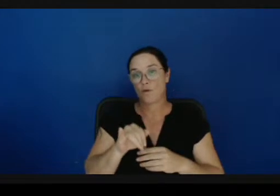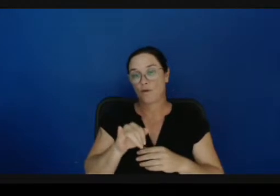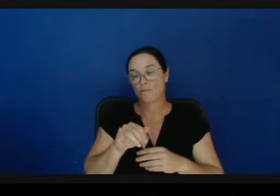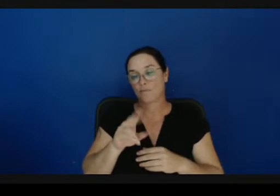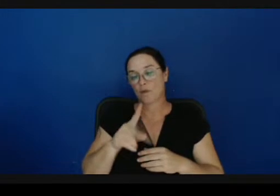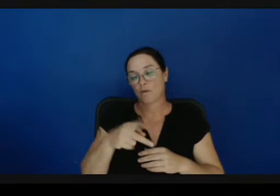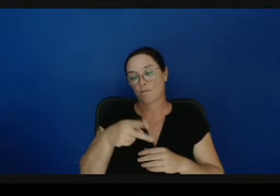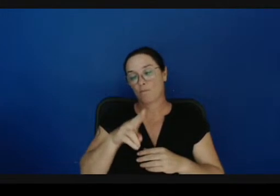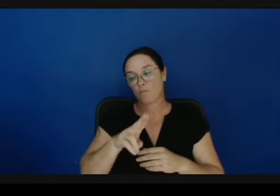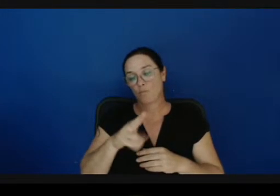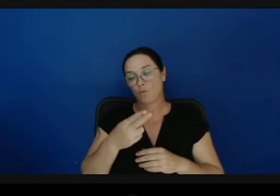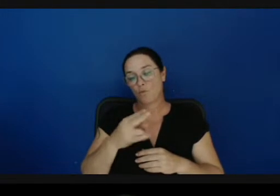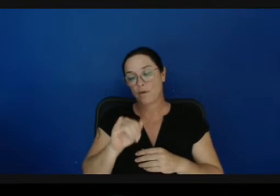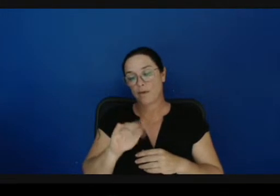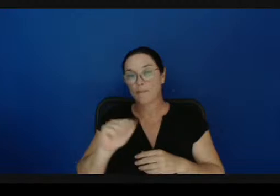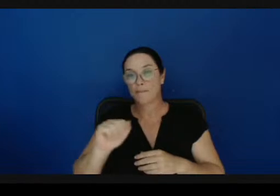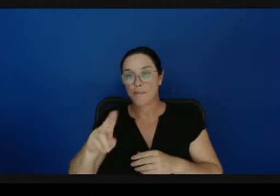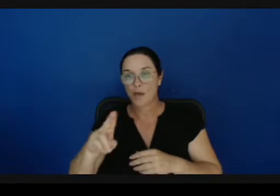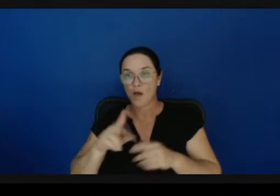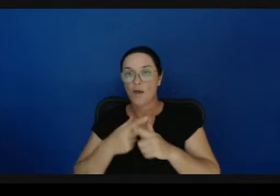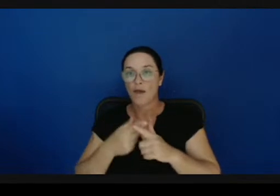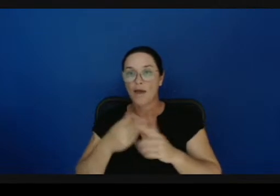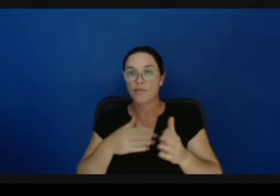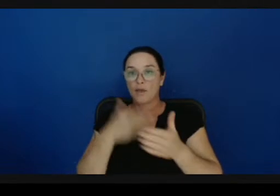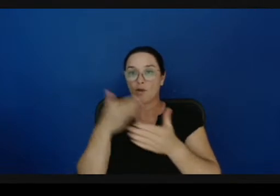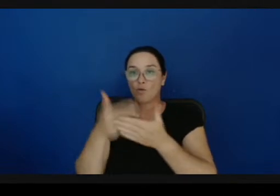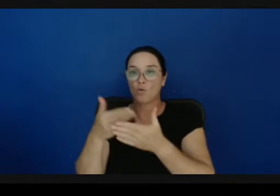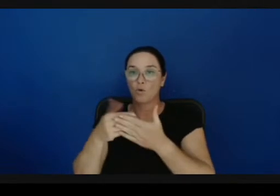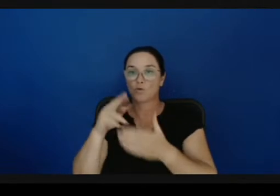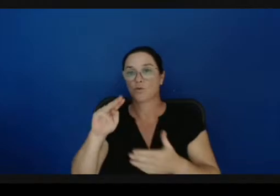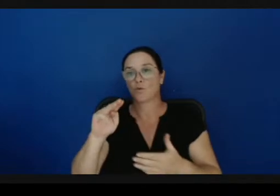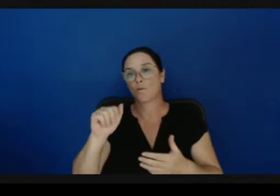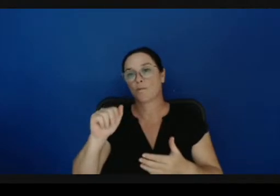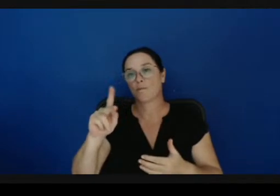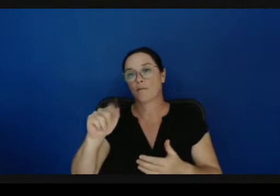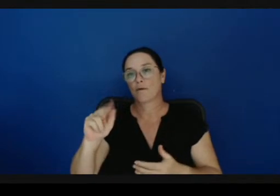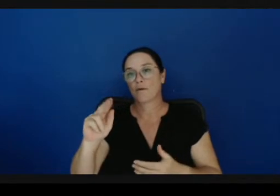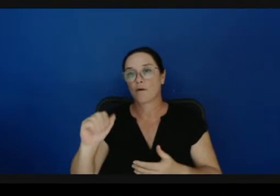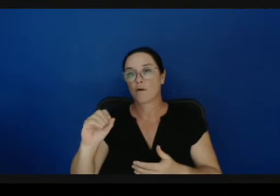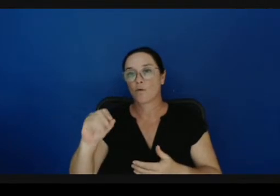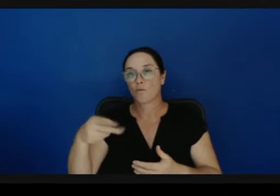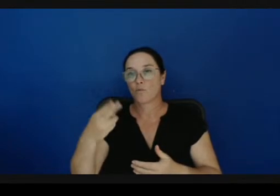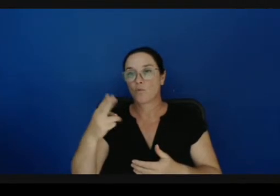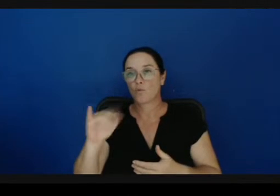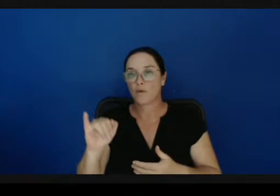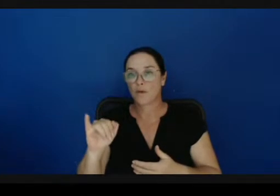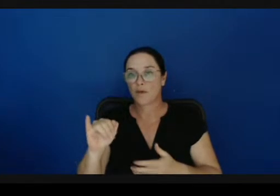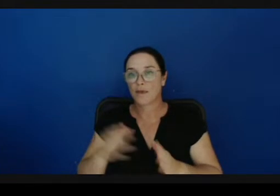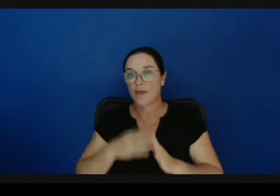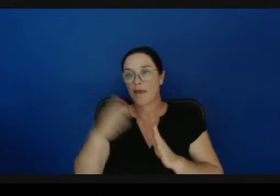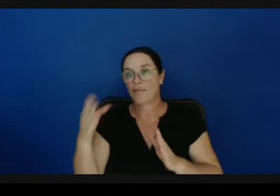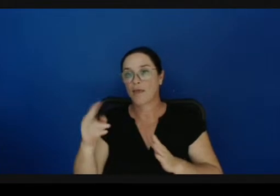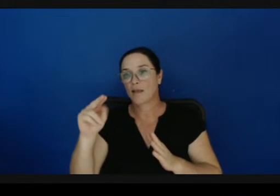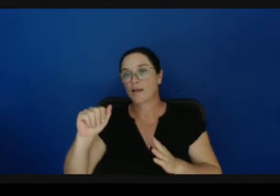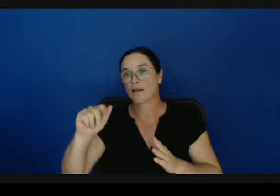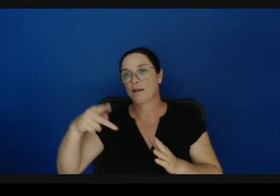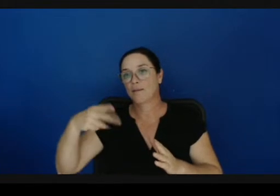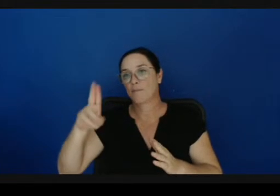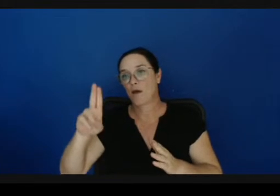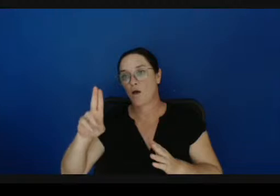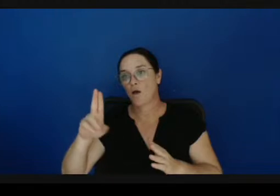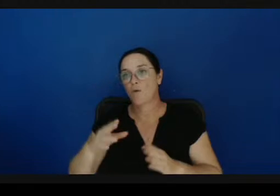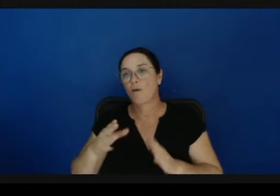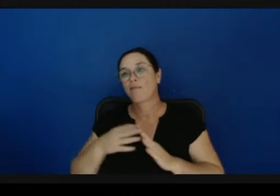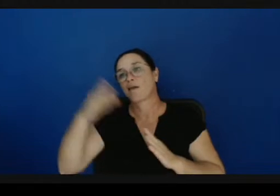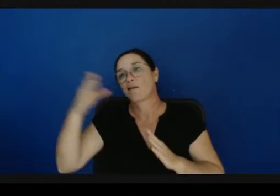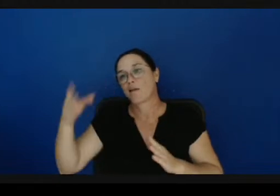area just near Mokūʻaweoweo right in here as well, by Nāpau, further over east of Pu'u'o. That's what we'll